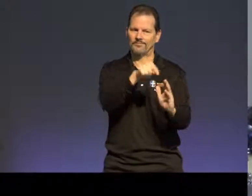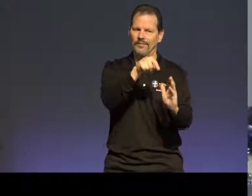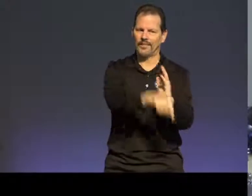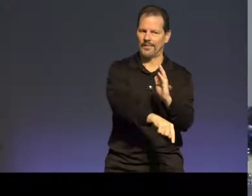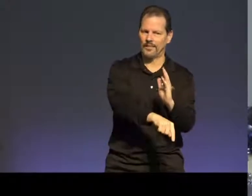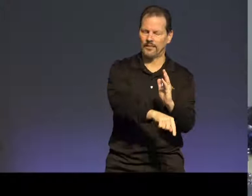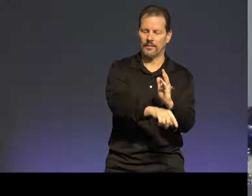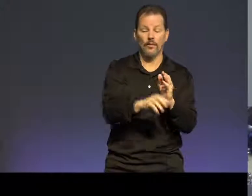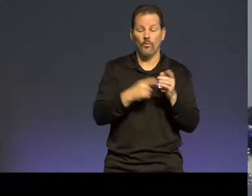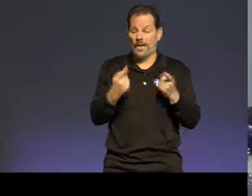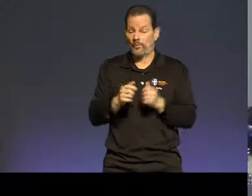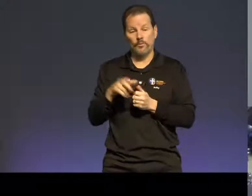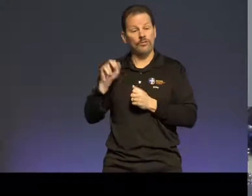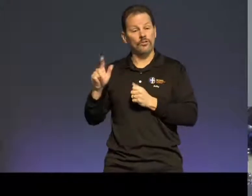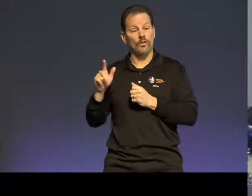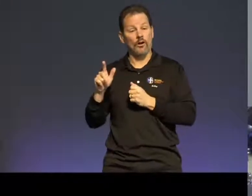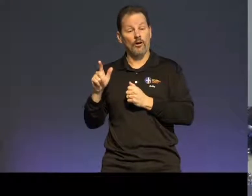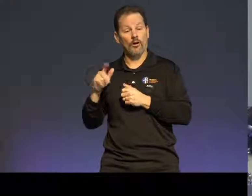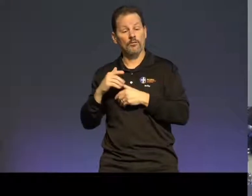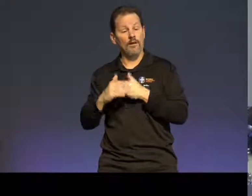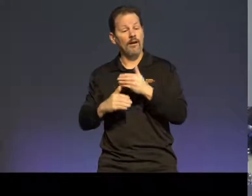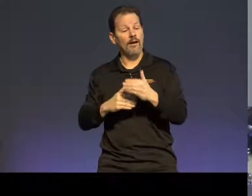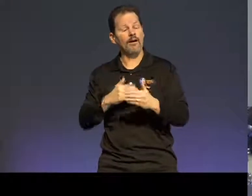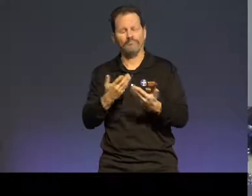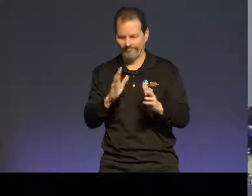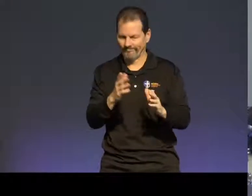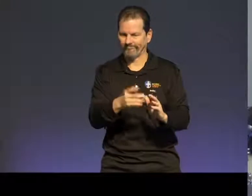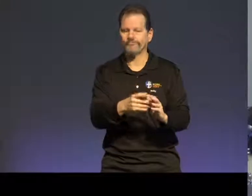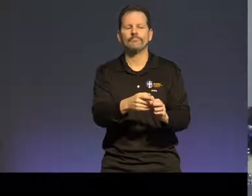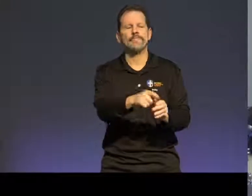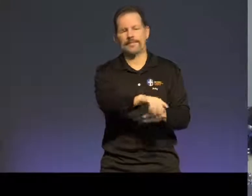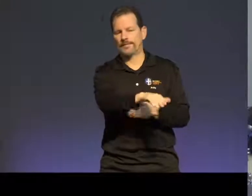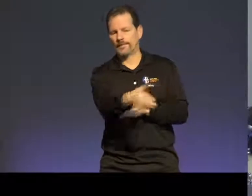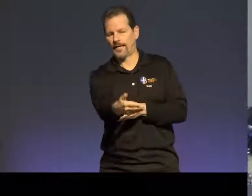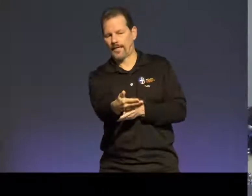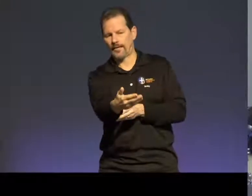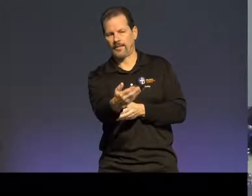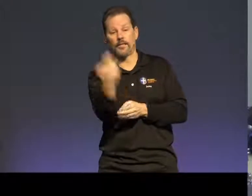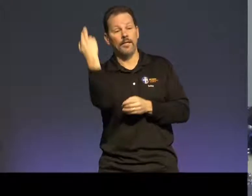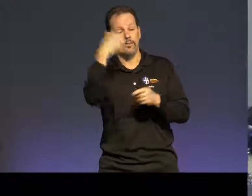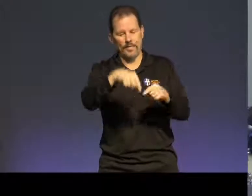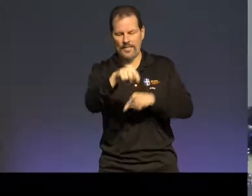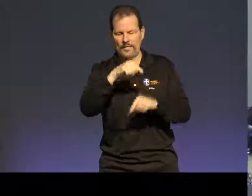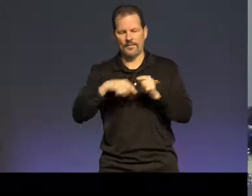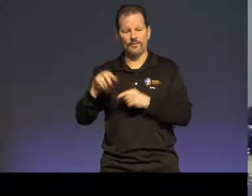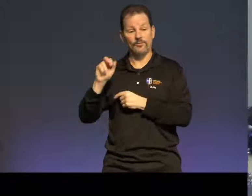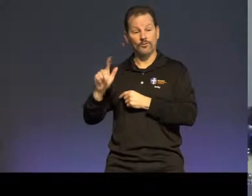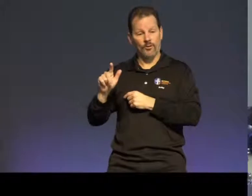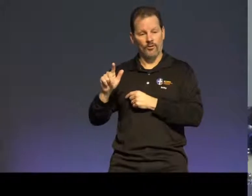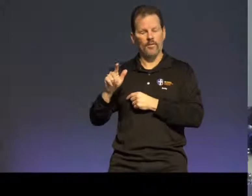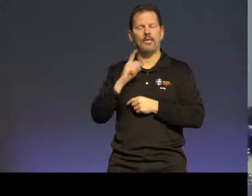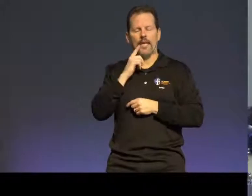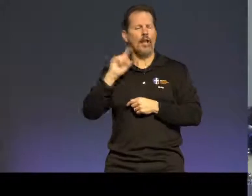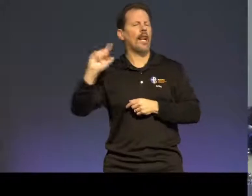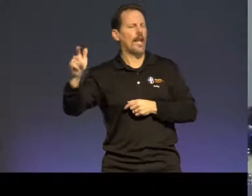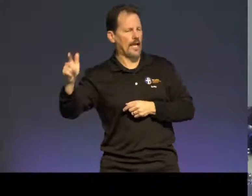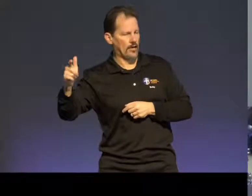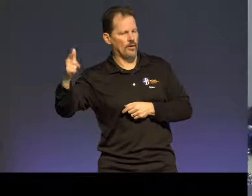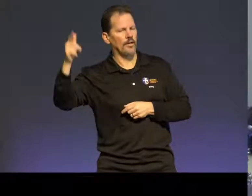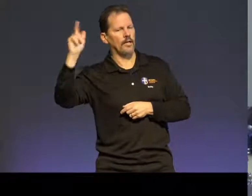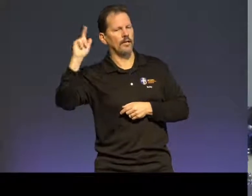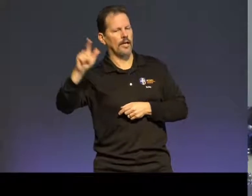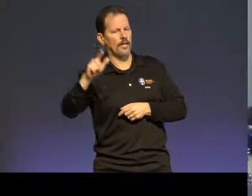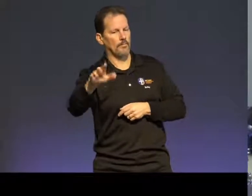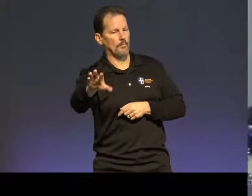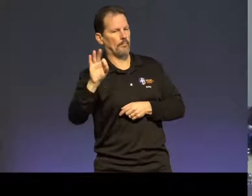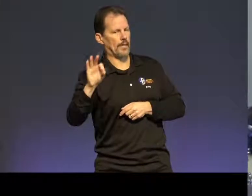king. Now, later on, we're going to find out that God does a distinct thing and pulls the kingdom and anoints David. But God told Saul right